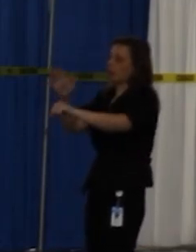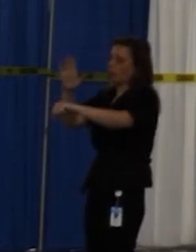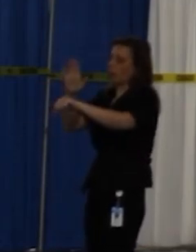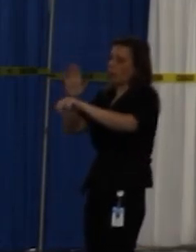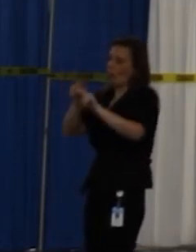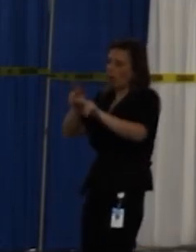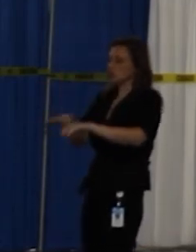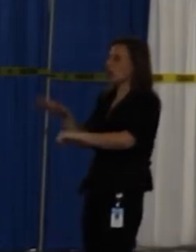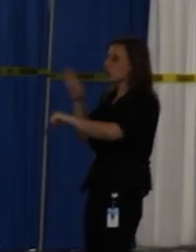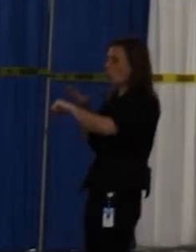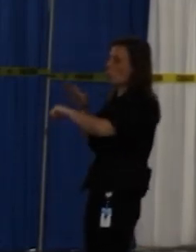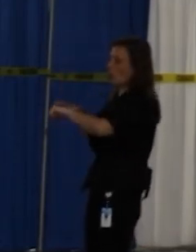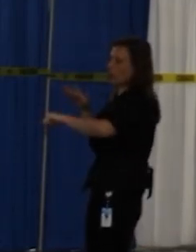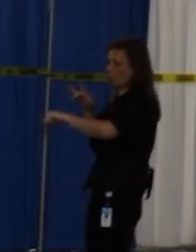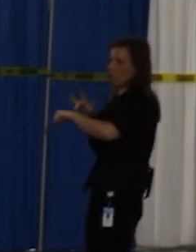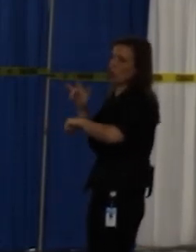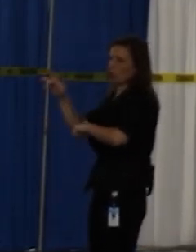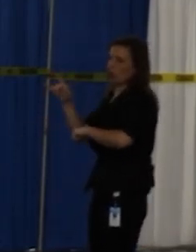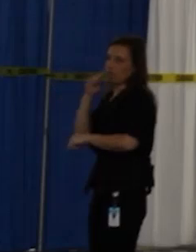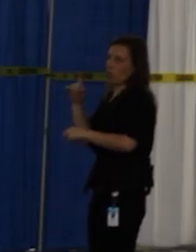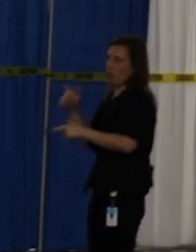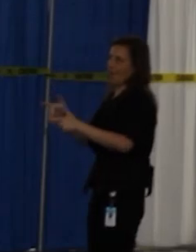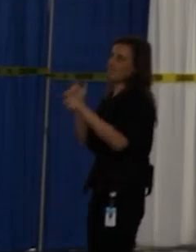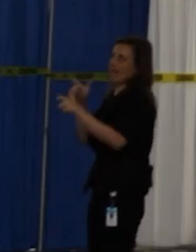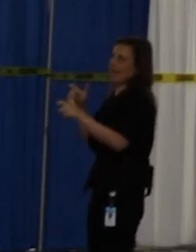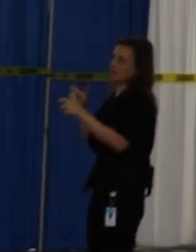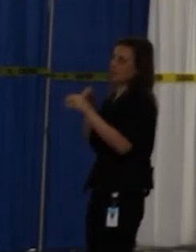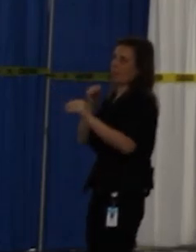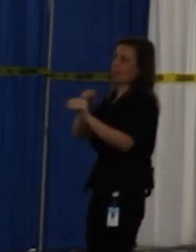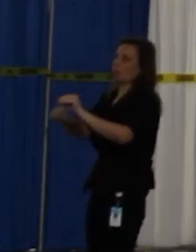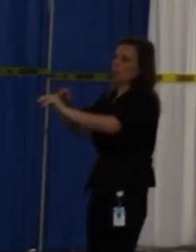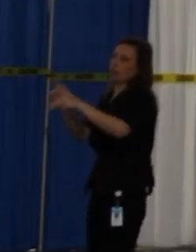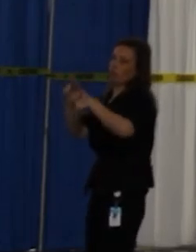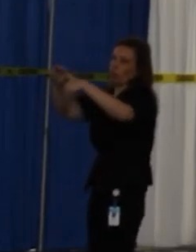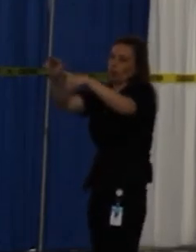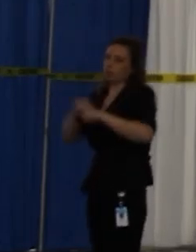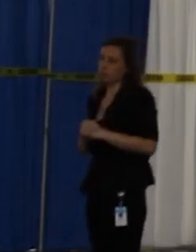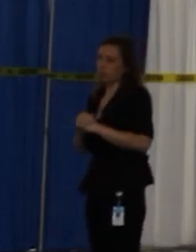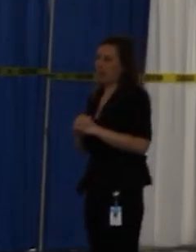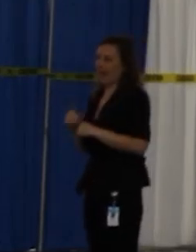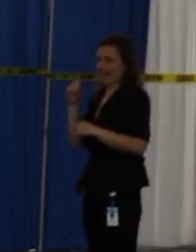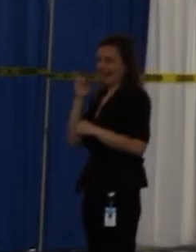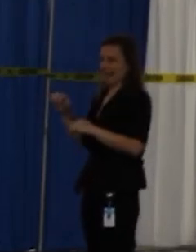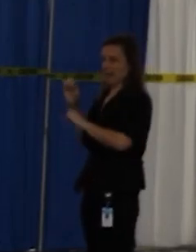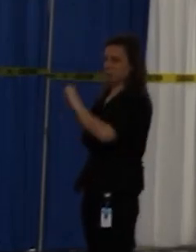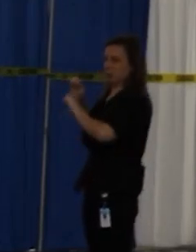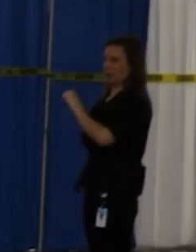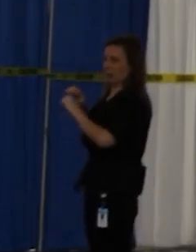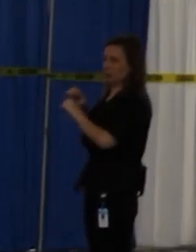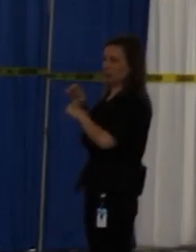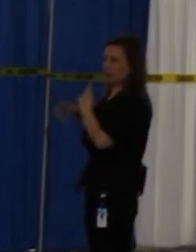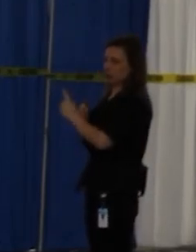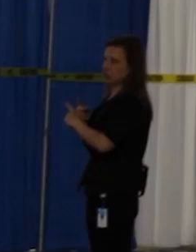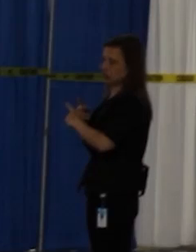a fast-moving major hurricane. And I think the experimental version there really paid off for those folks